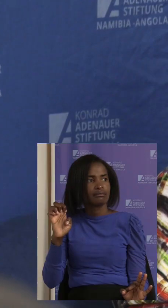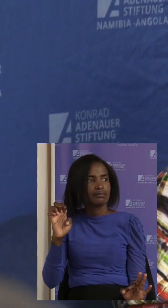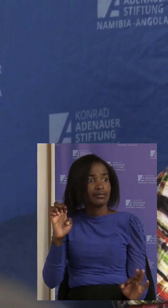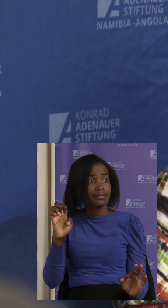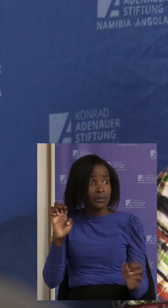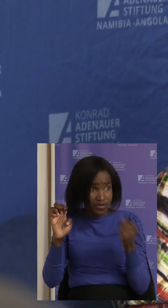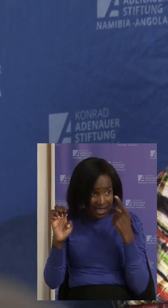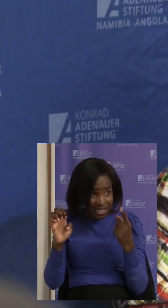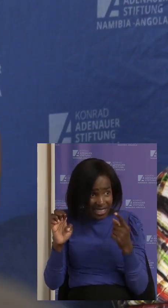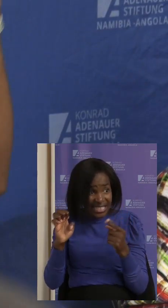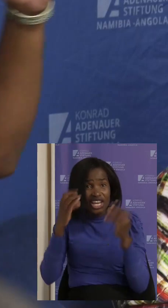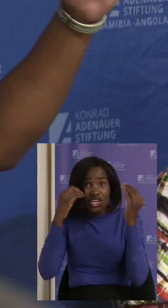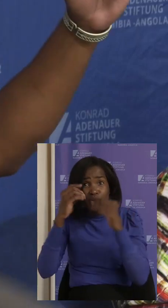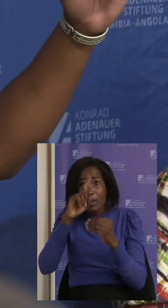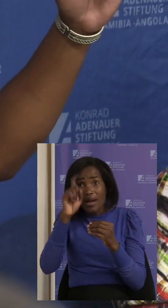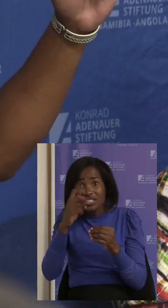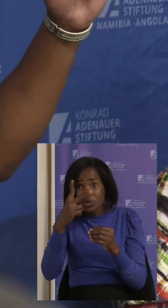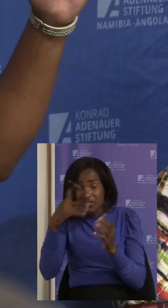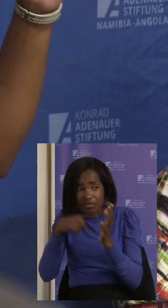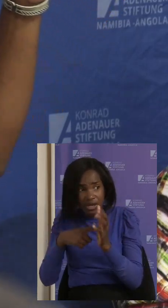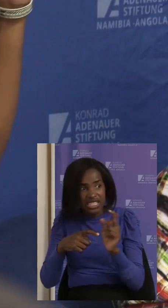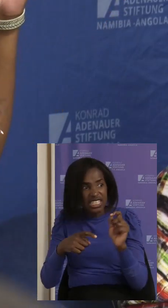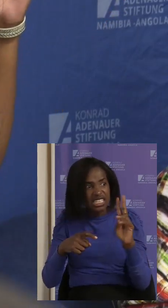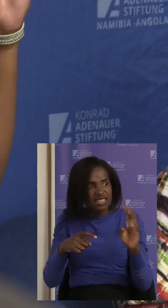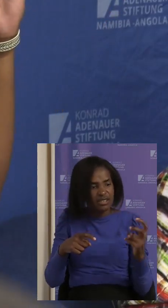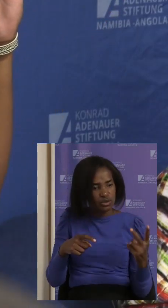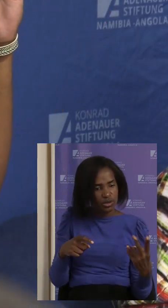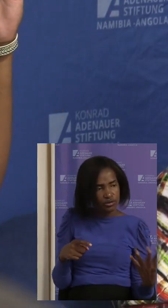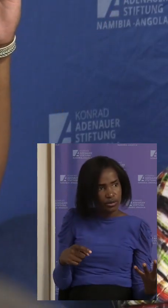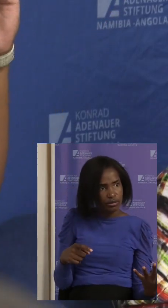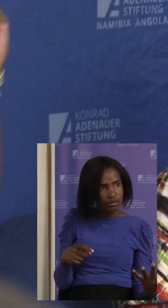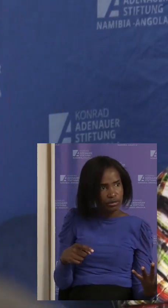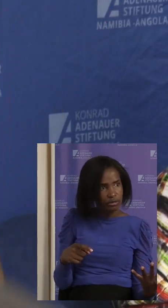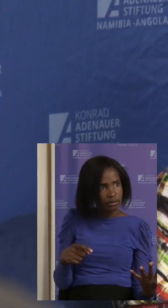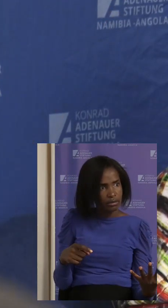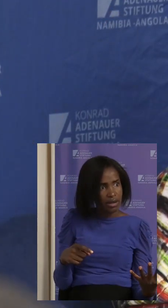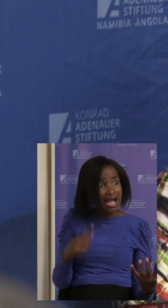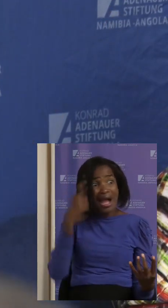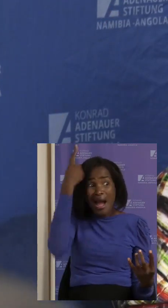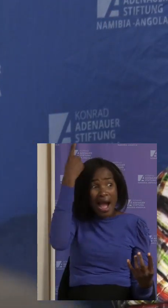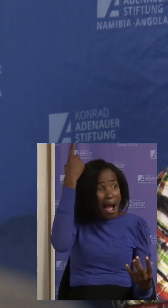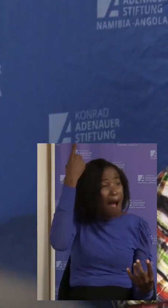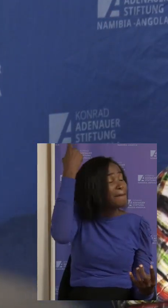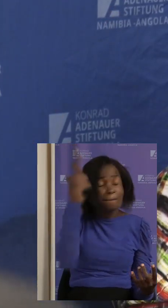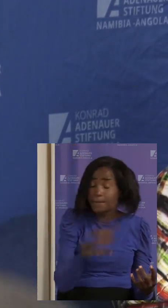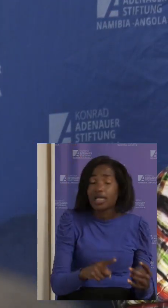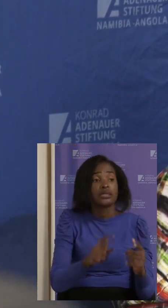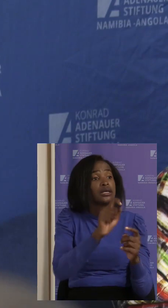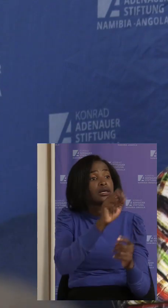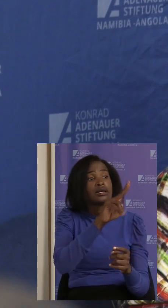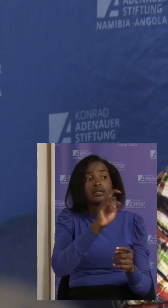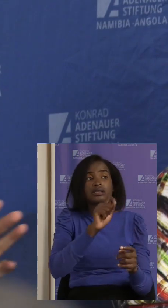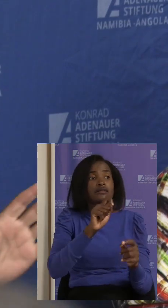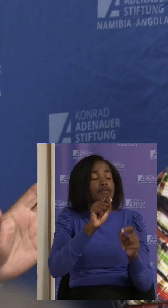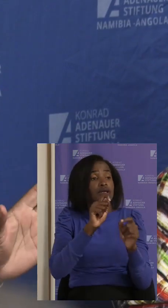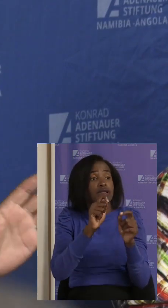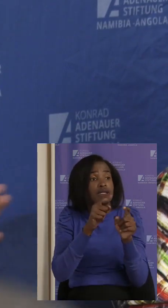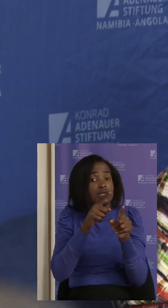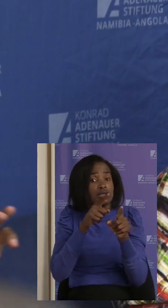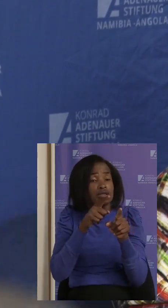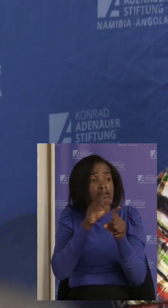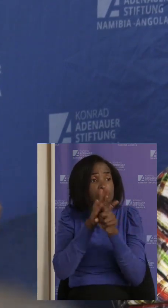Can you see now? If UNAM asks 25 points, TVET will ask 24. But TVET is supposed to be a skills